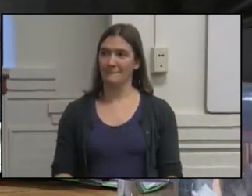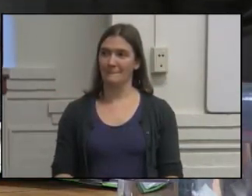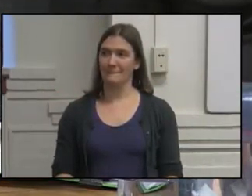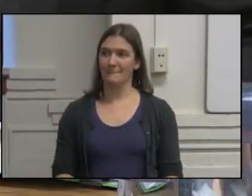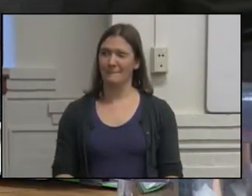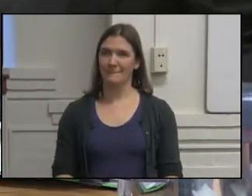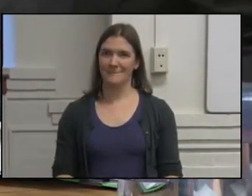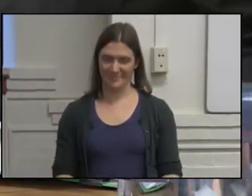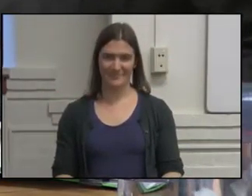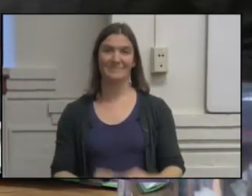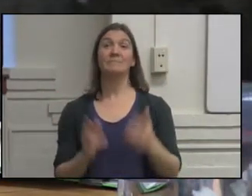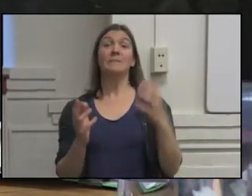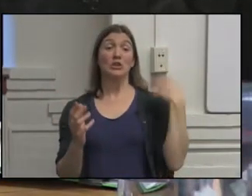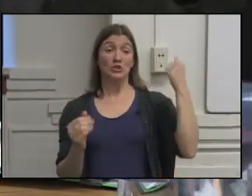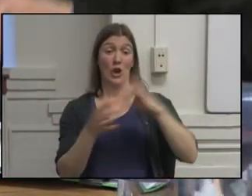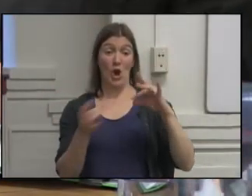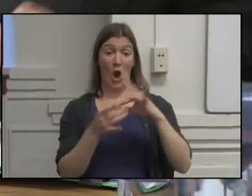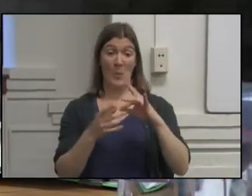Chair's remarks. I have no